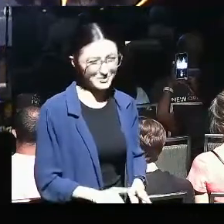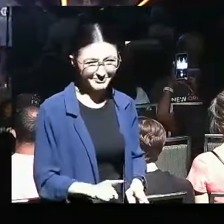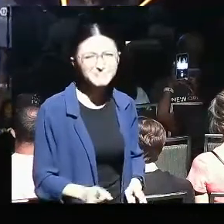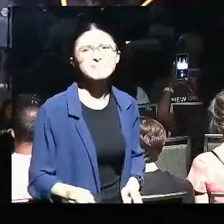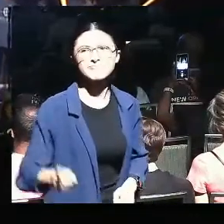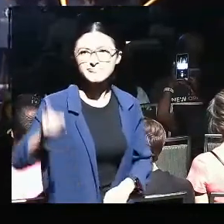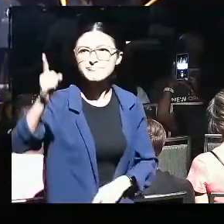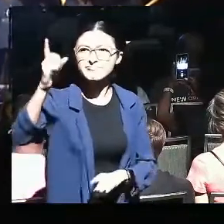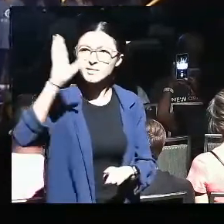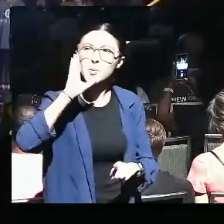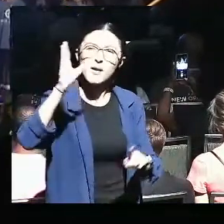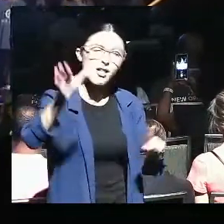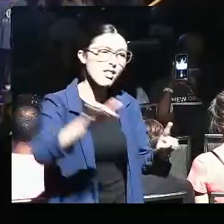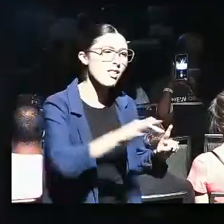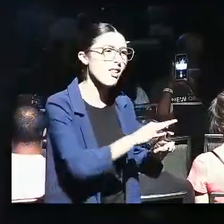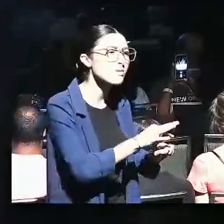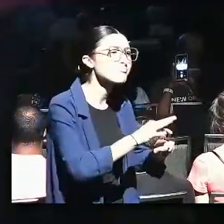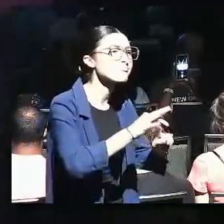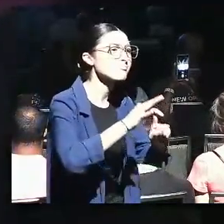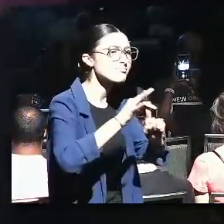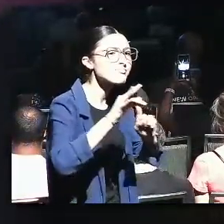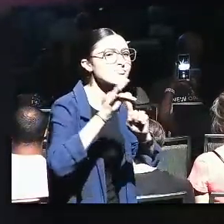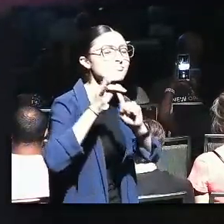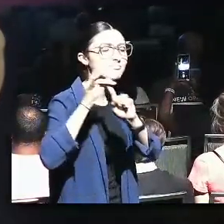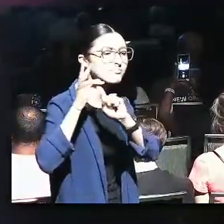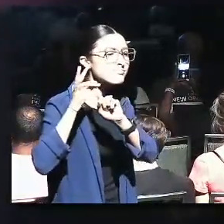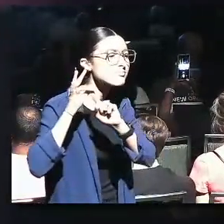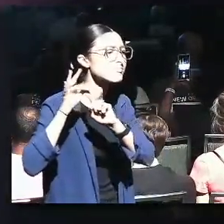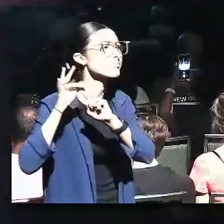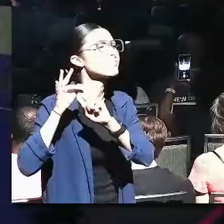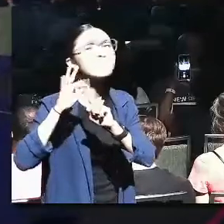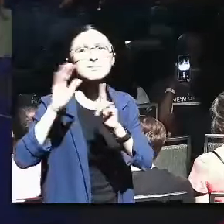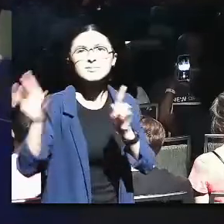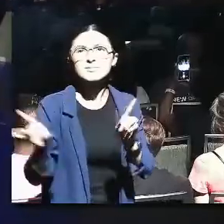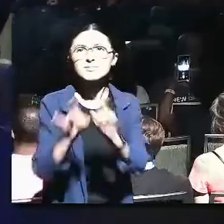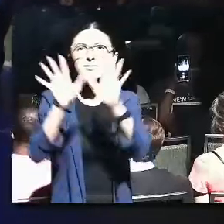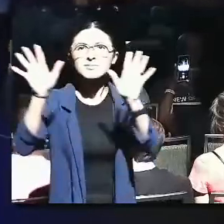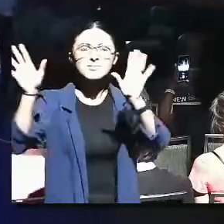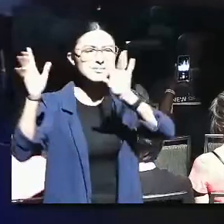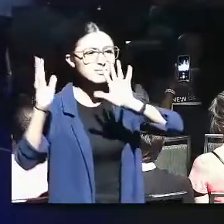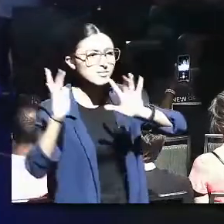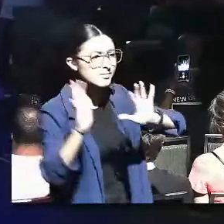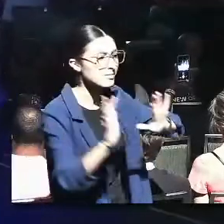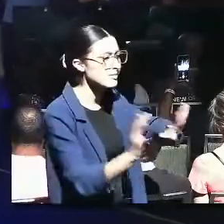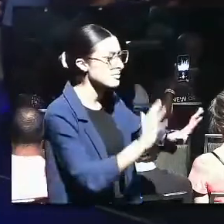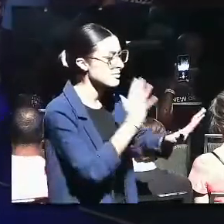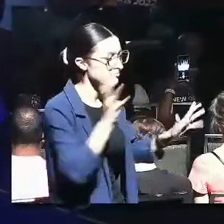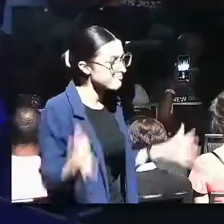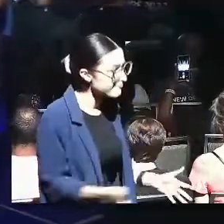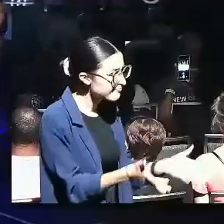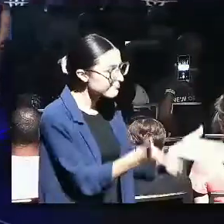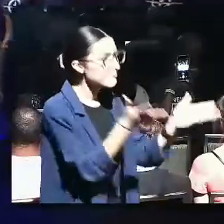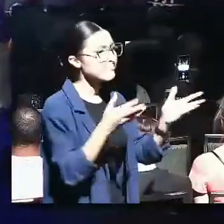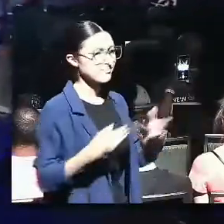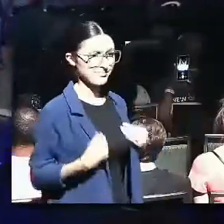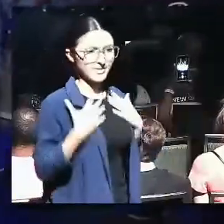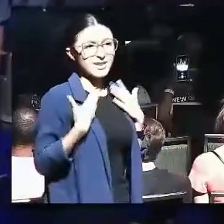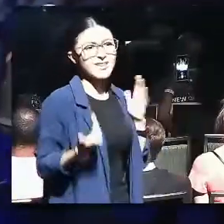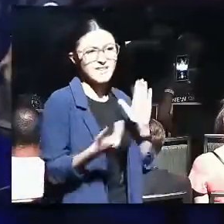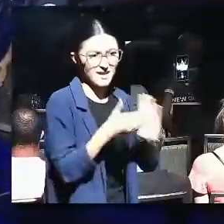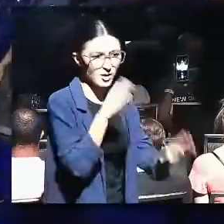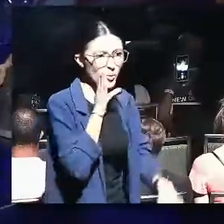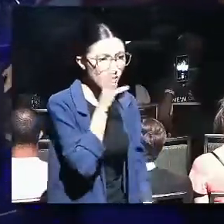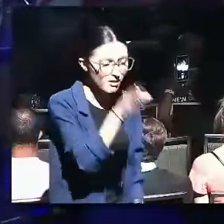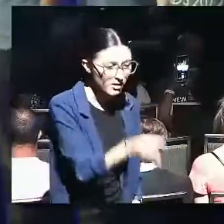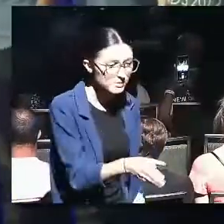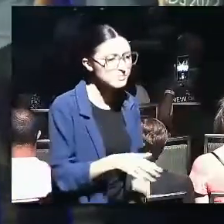be found. So let the sun come streaming in, 'cause you'll reach up and you'll rise again. If you only